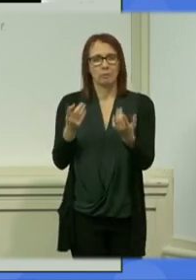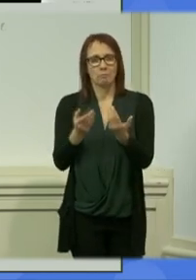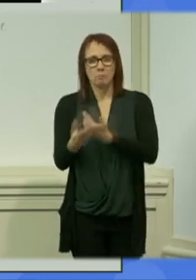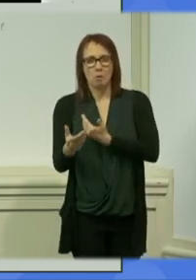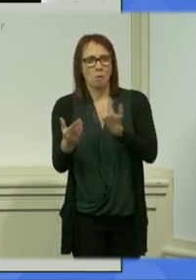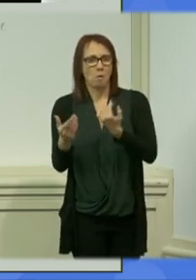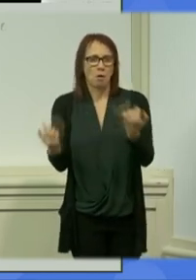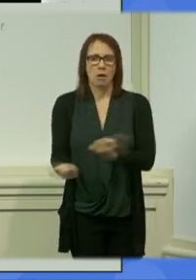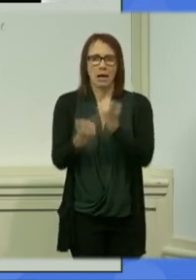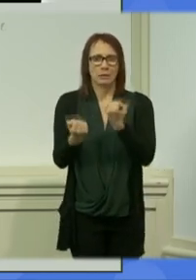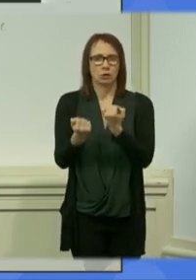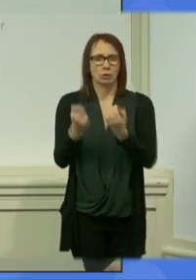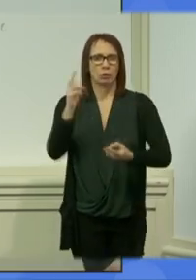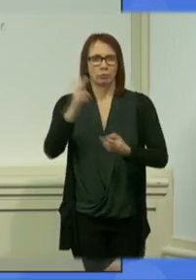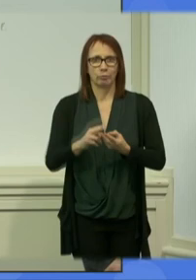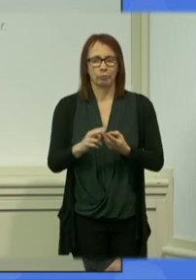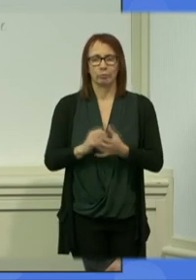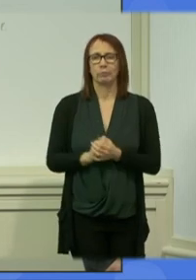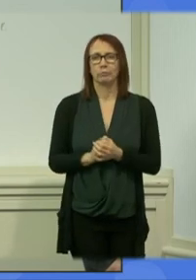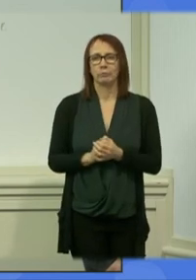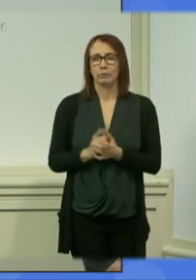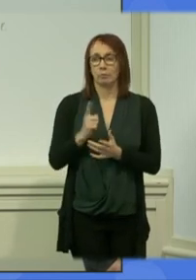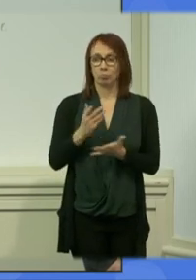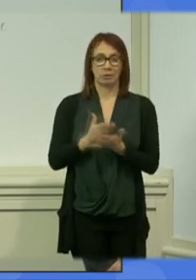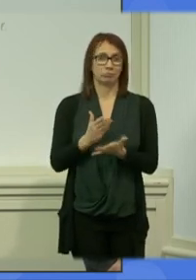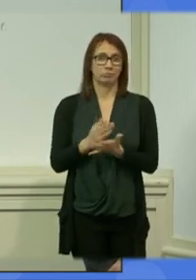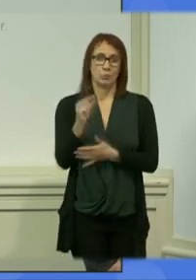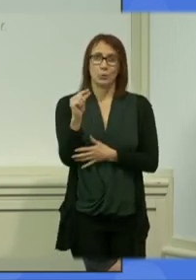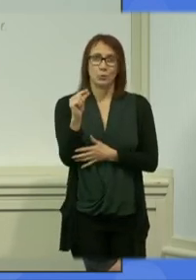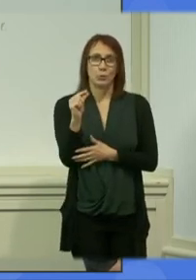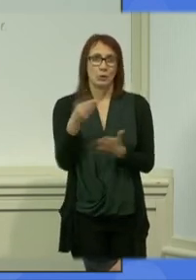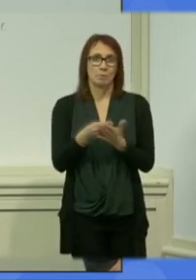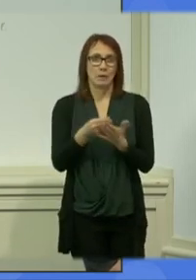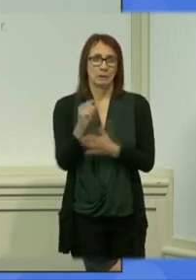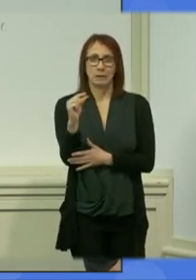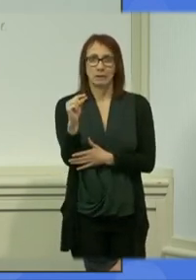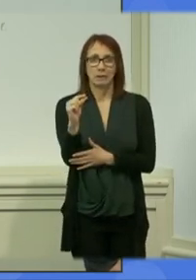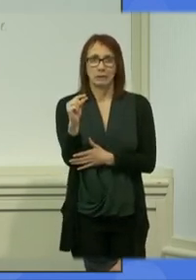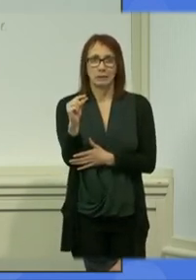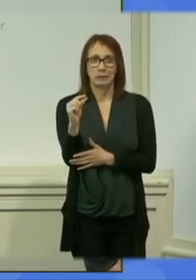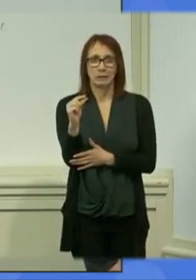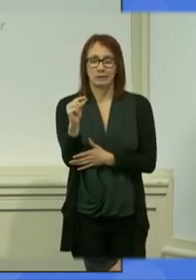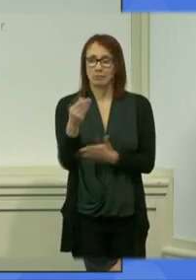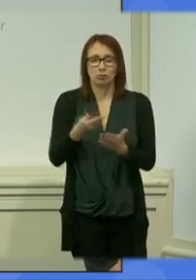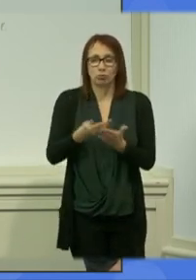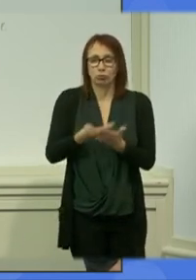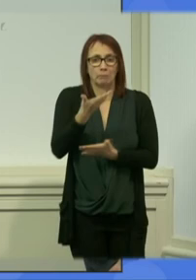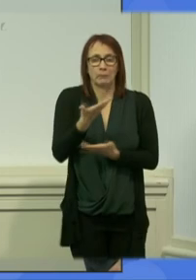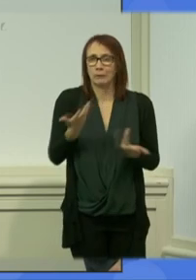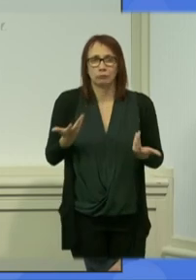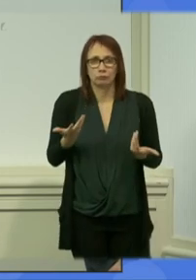more emit less carbon. But in practice, it's relatively small, and it doesn't raise that much money, and